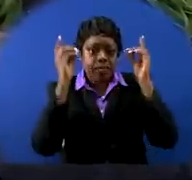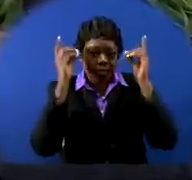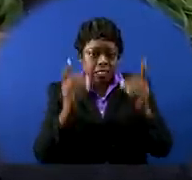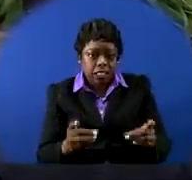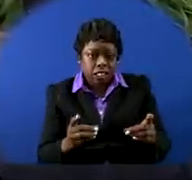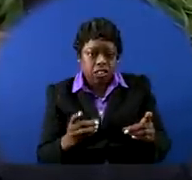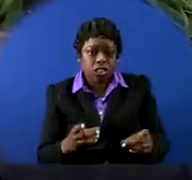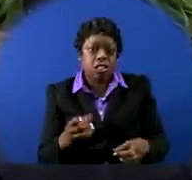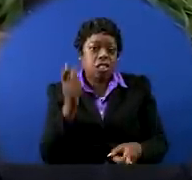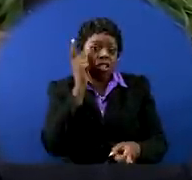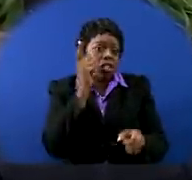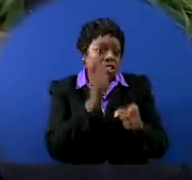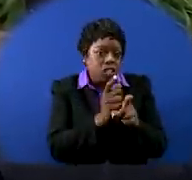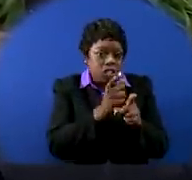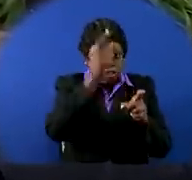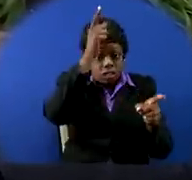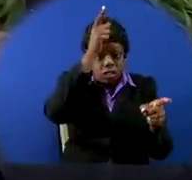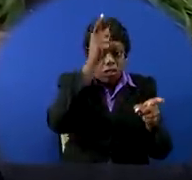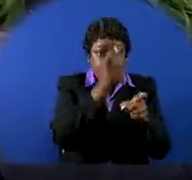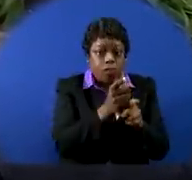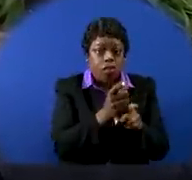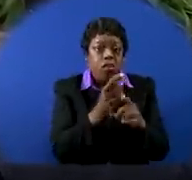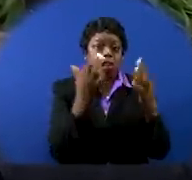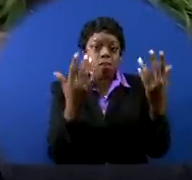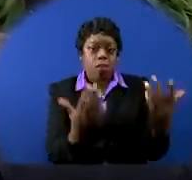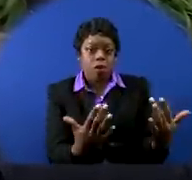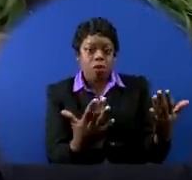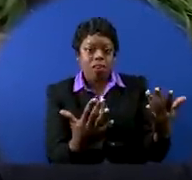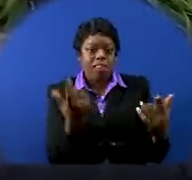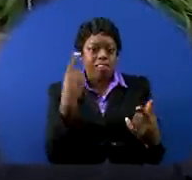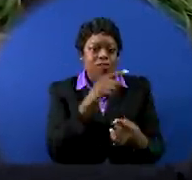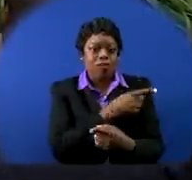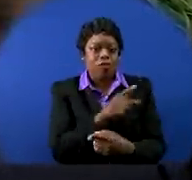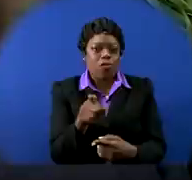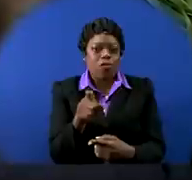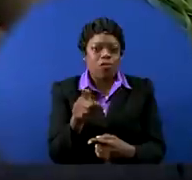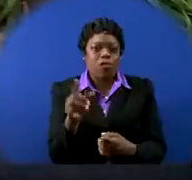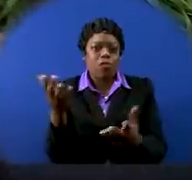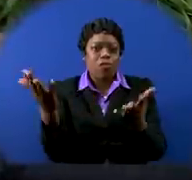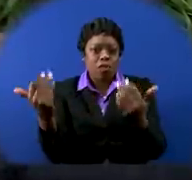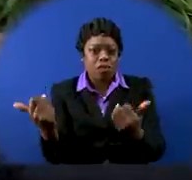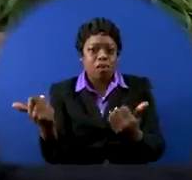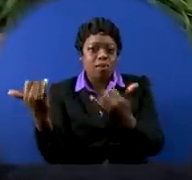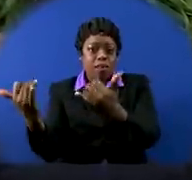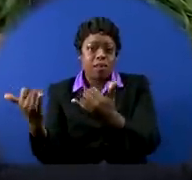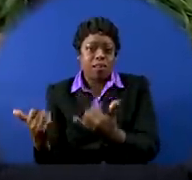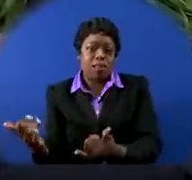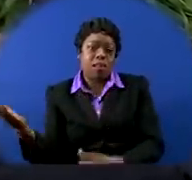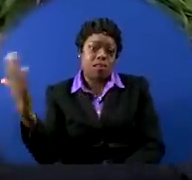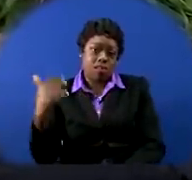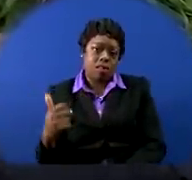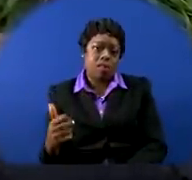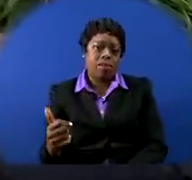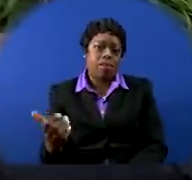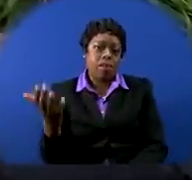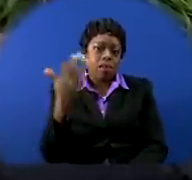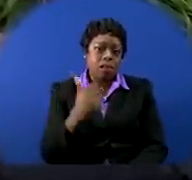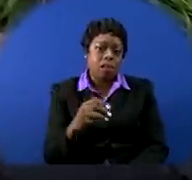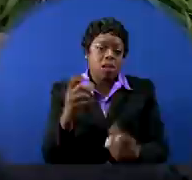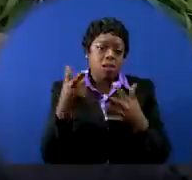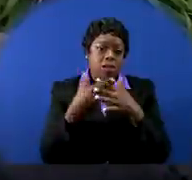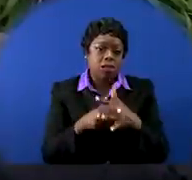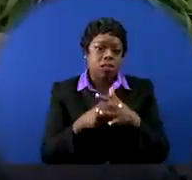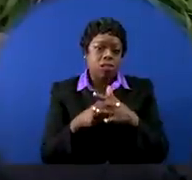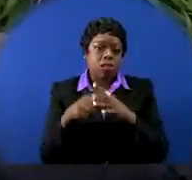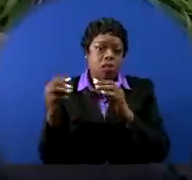for you, brother? Am I waiting for you? Make your way even right now. Make your way right now. In the sanctuary, start moving. Those saints